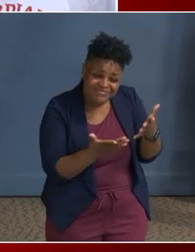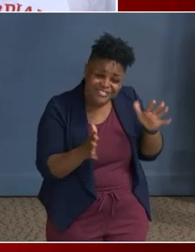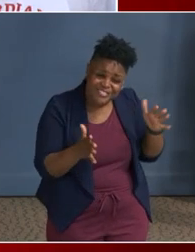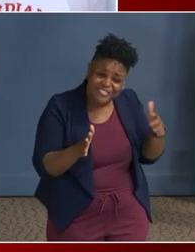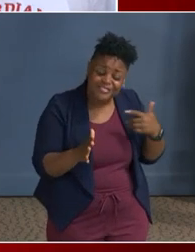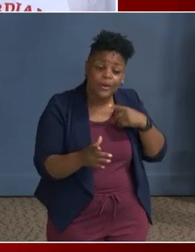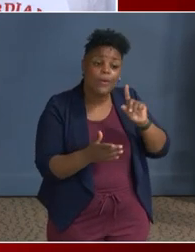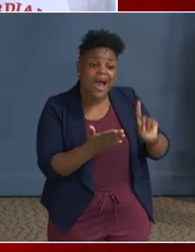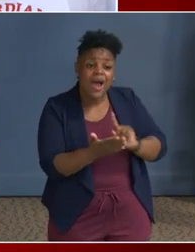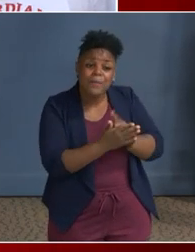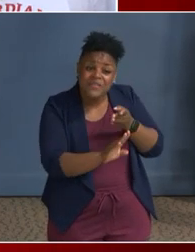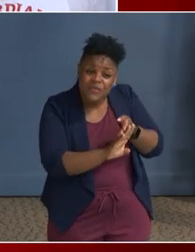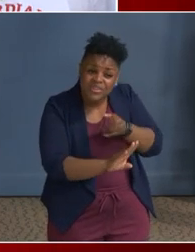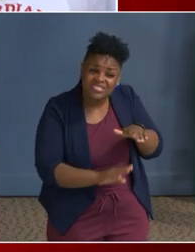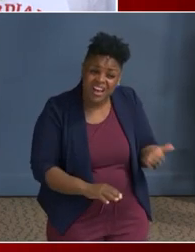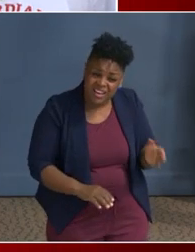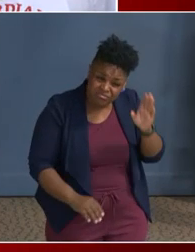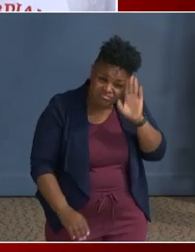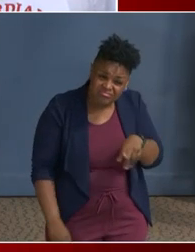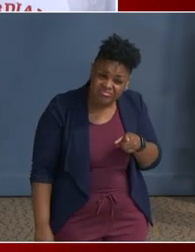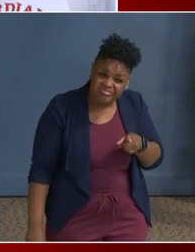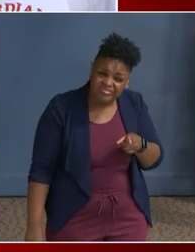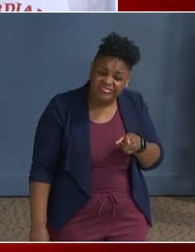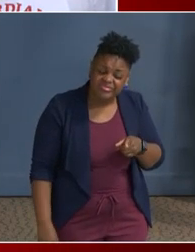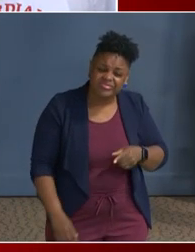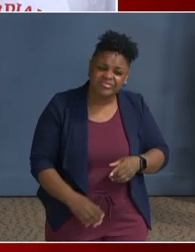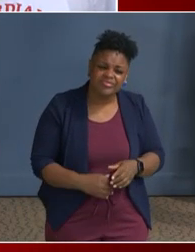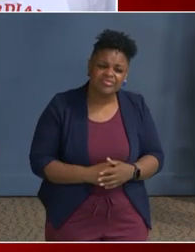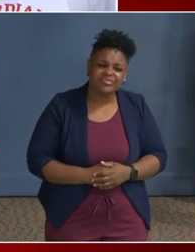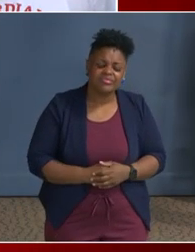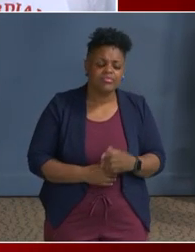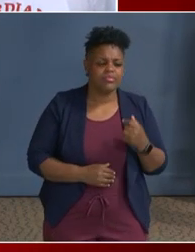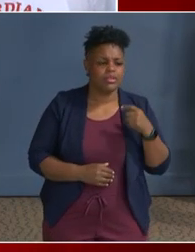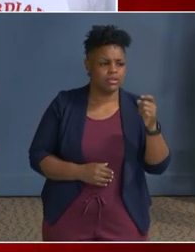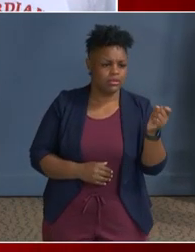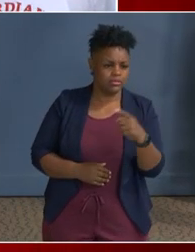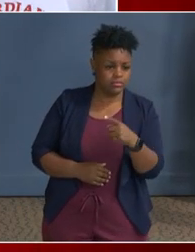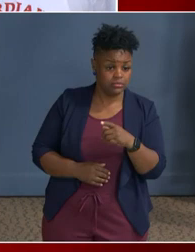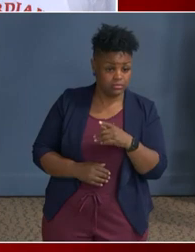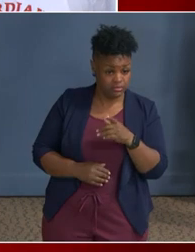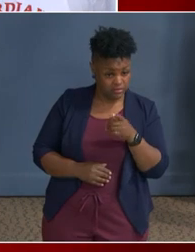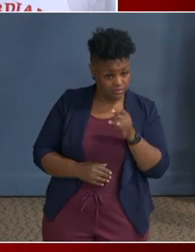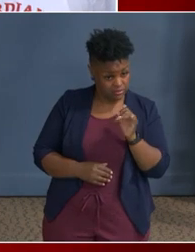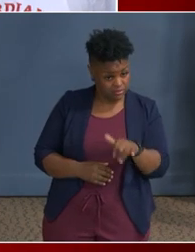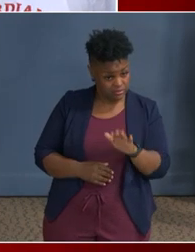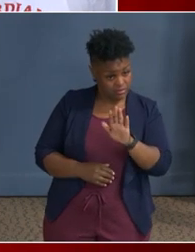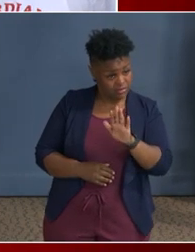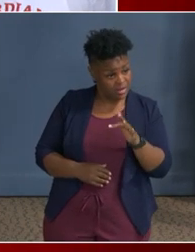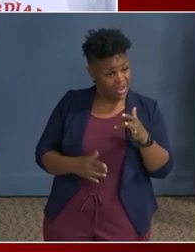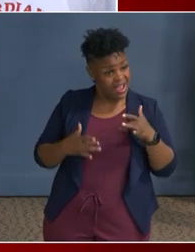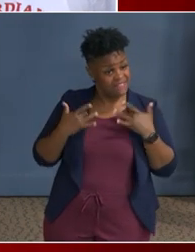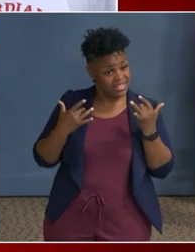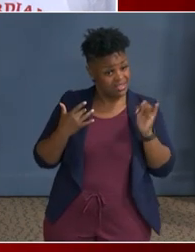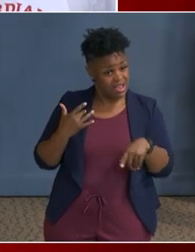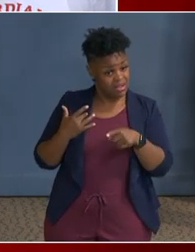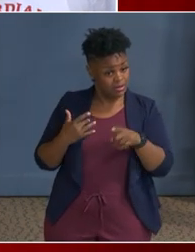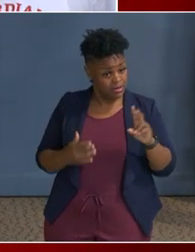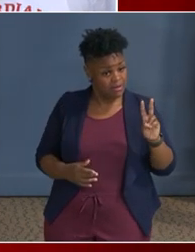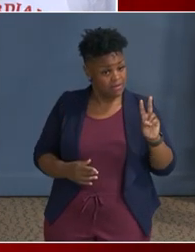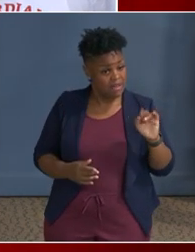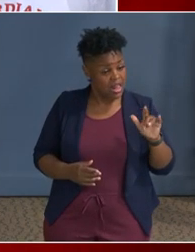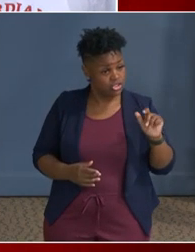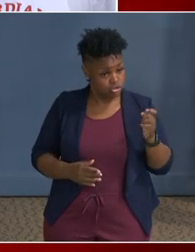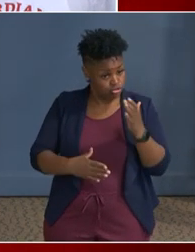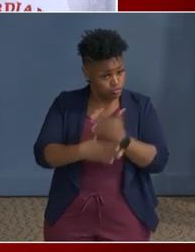before this situation took place. So, Ms. McFadden, was this your event? Was it a violence interrupter event? So as you know,